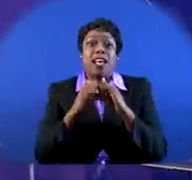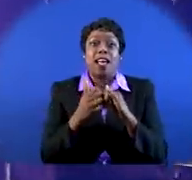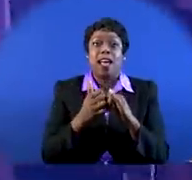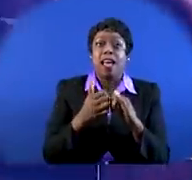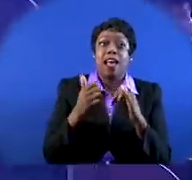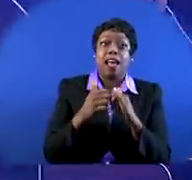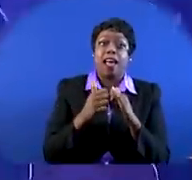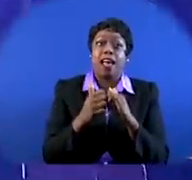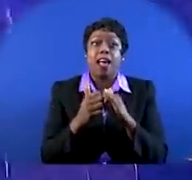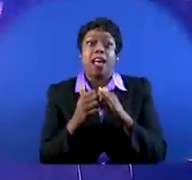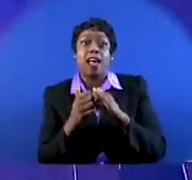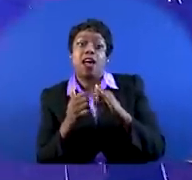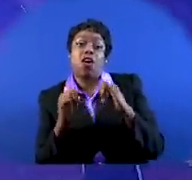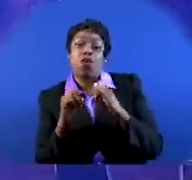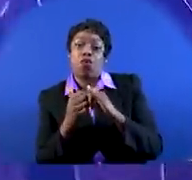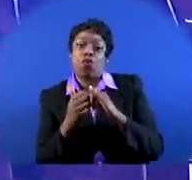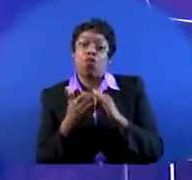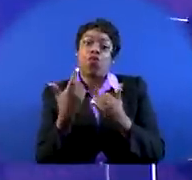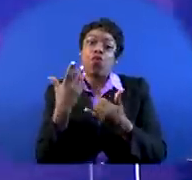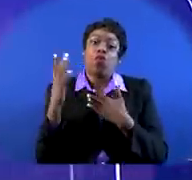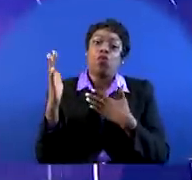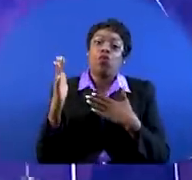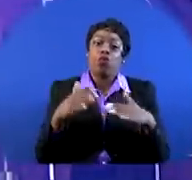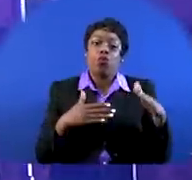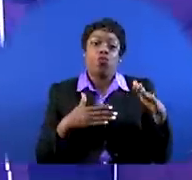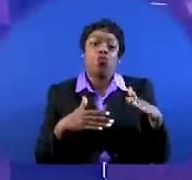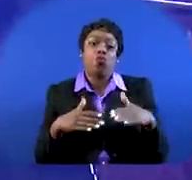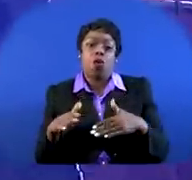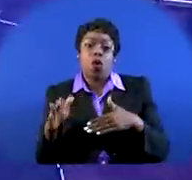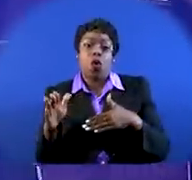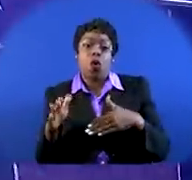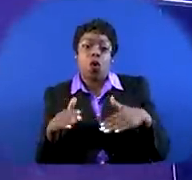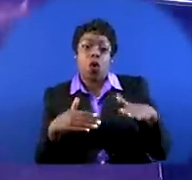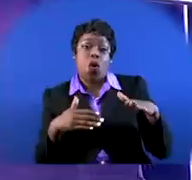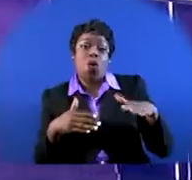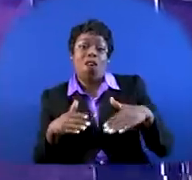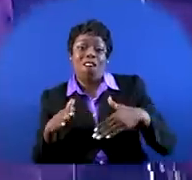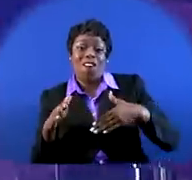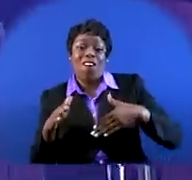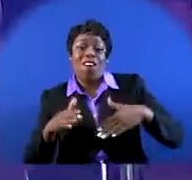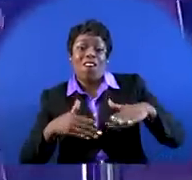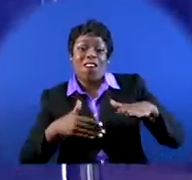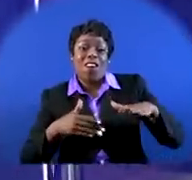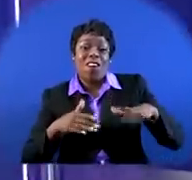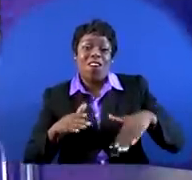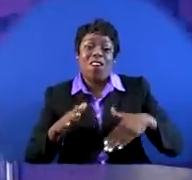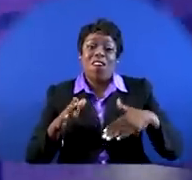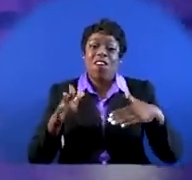me. Oh, happy day.